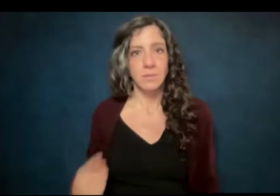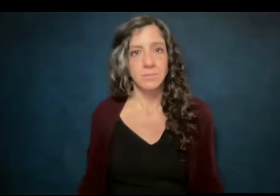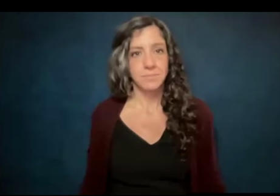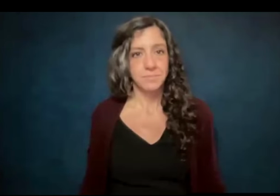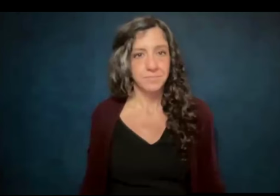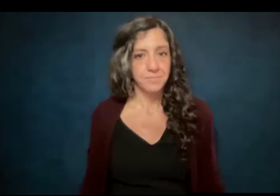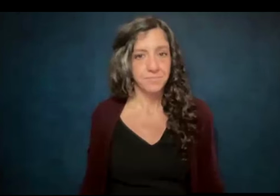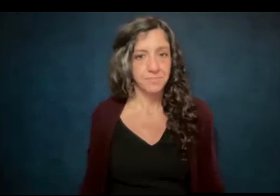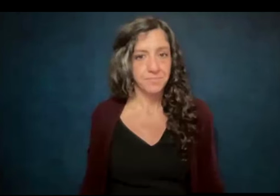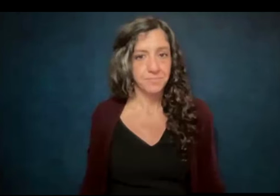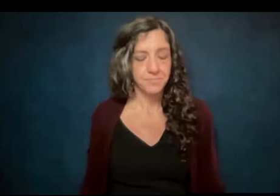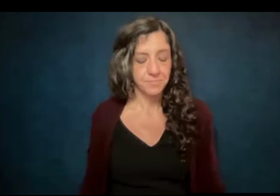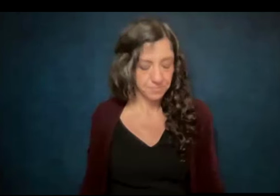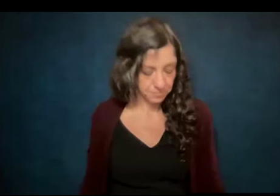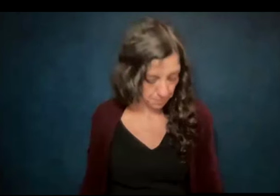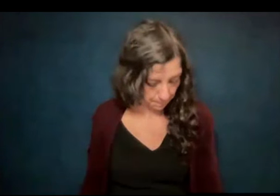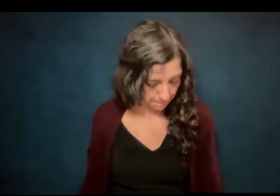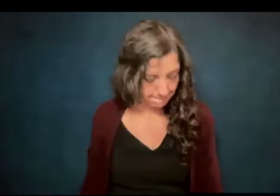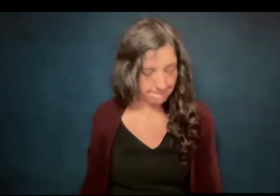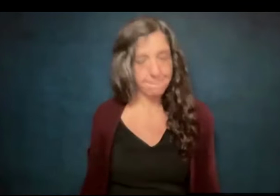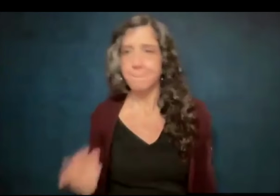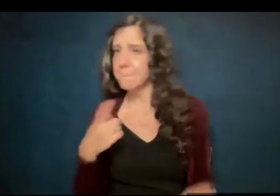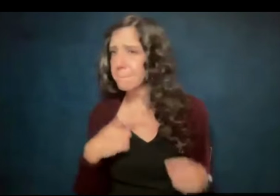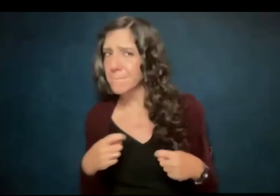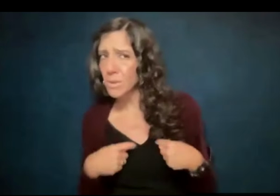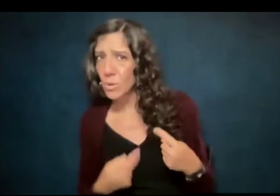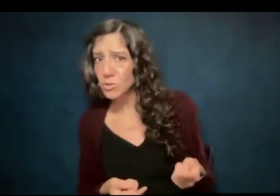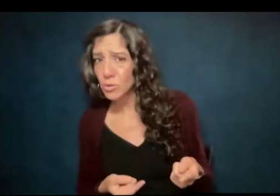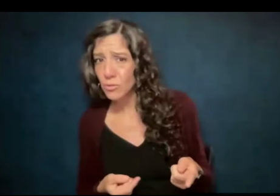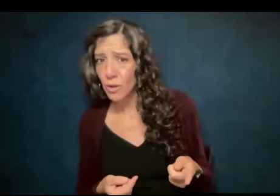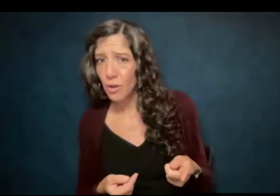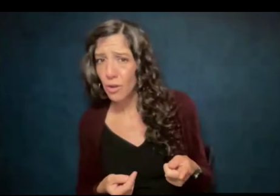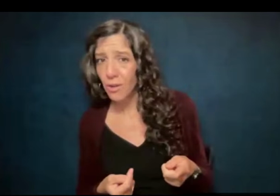Any questions about what we've talked about so far?